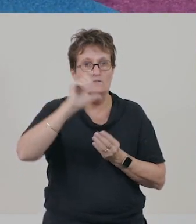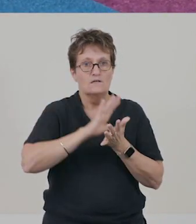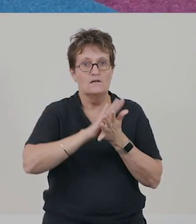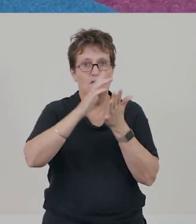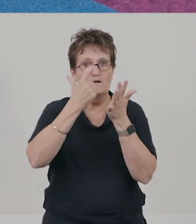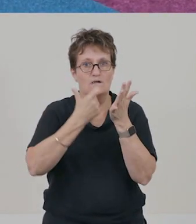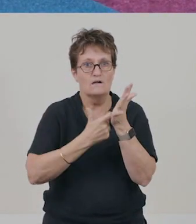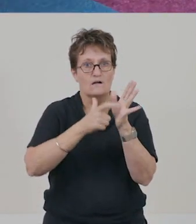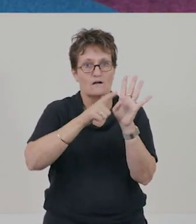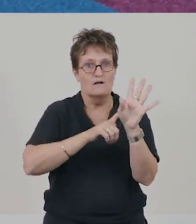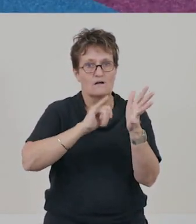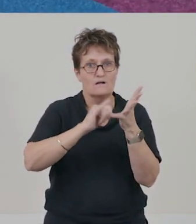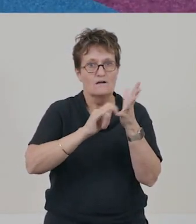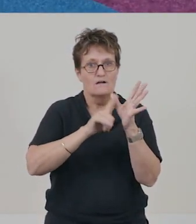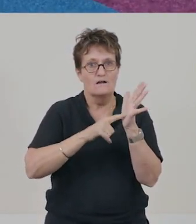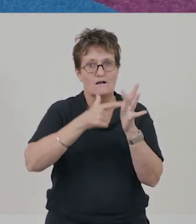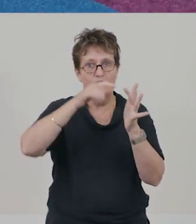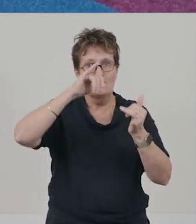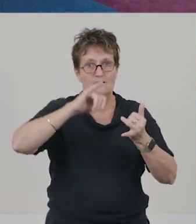Chrysalis and